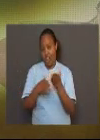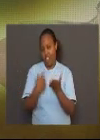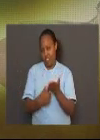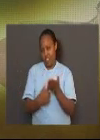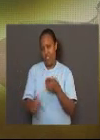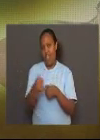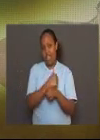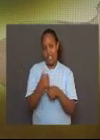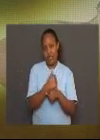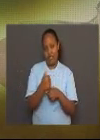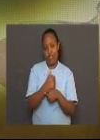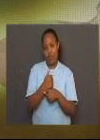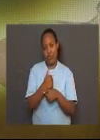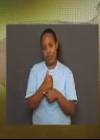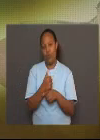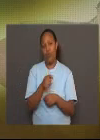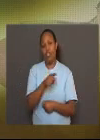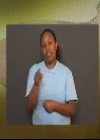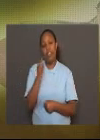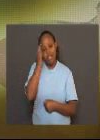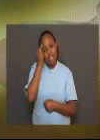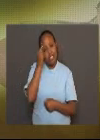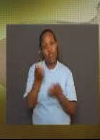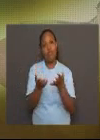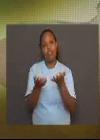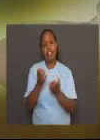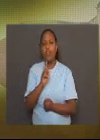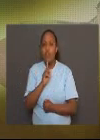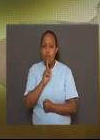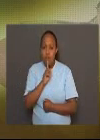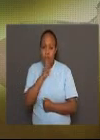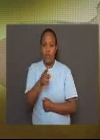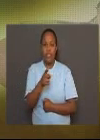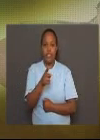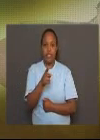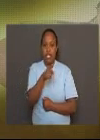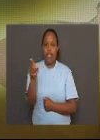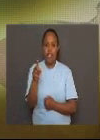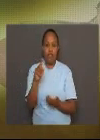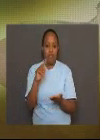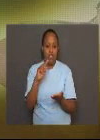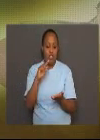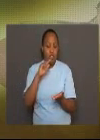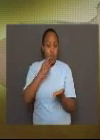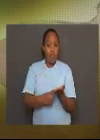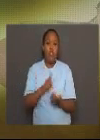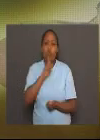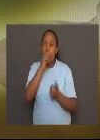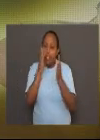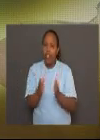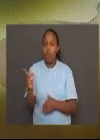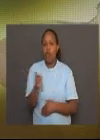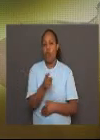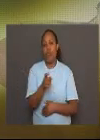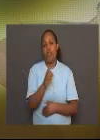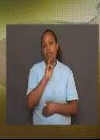activity, I would like you to think about the truth of your information. In